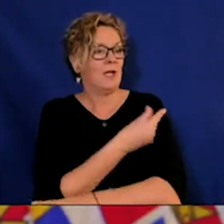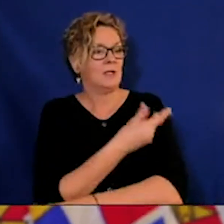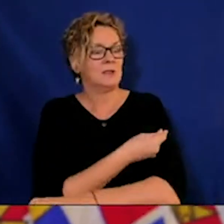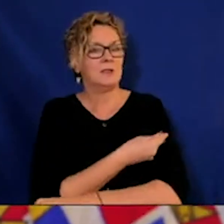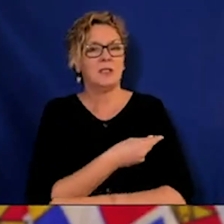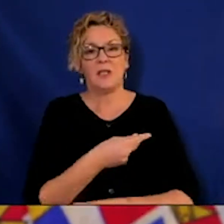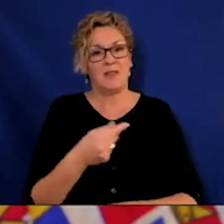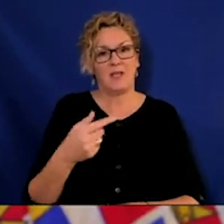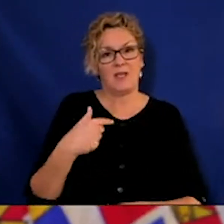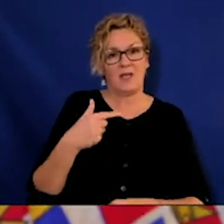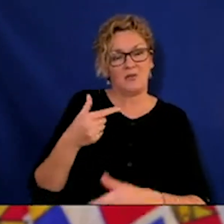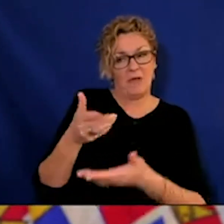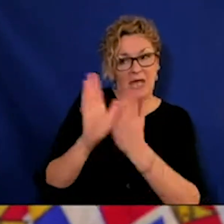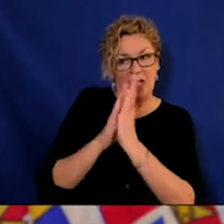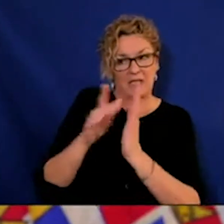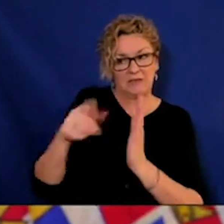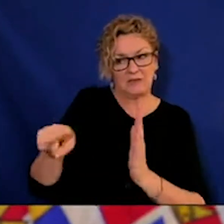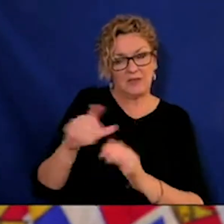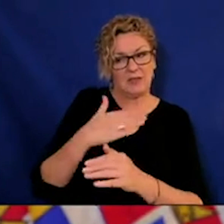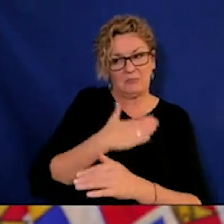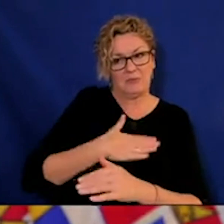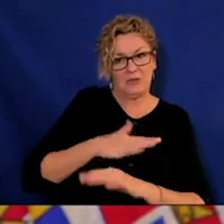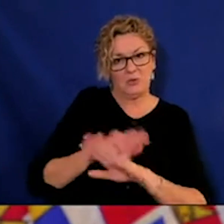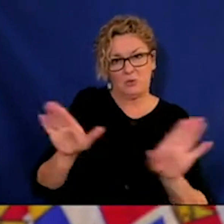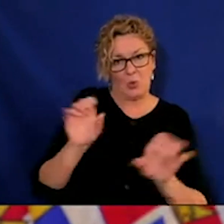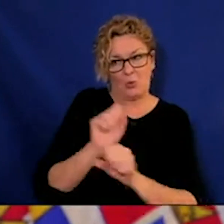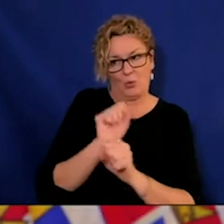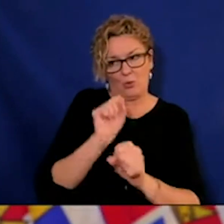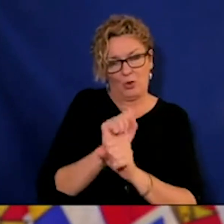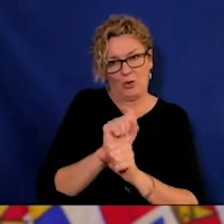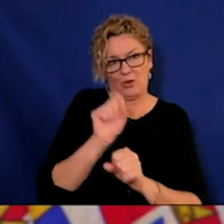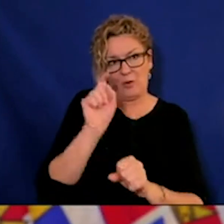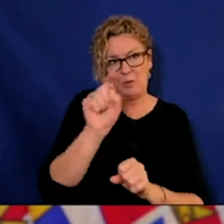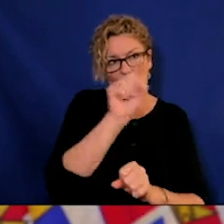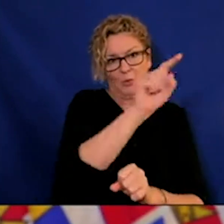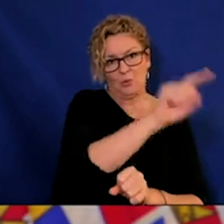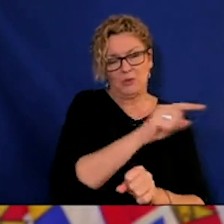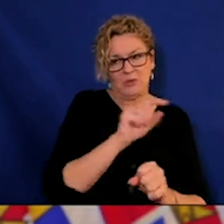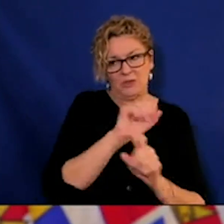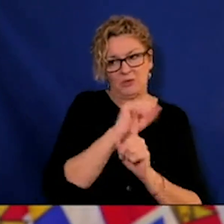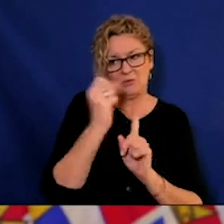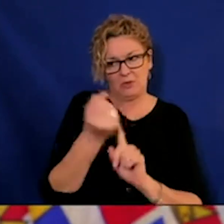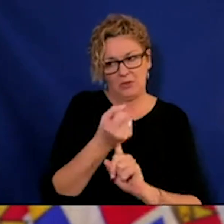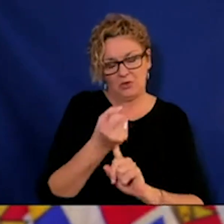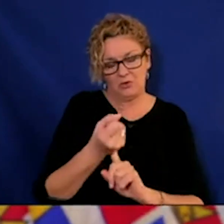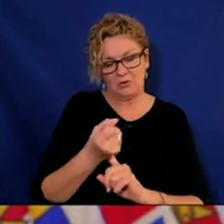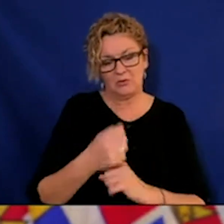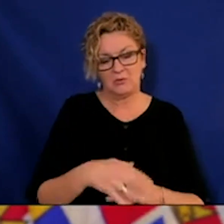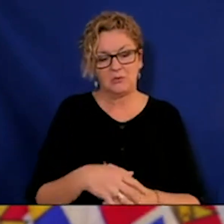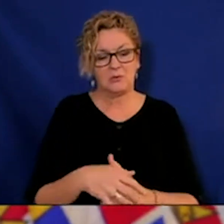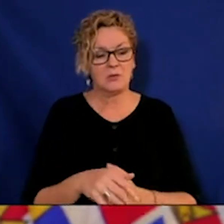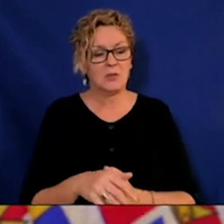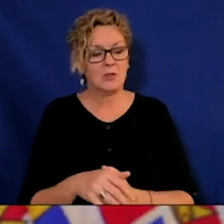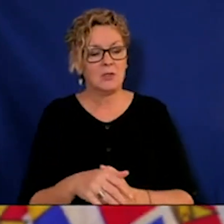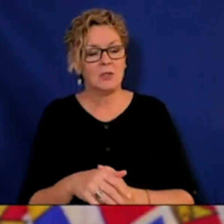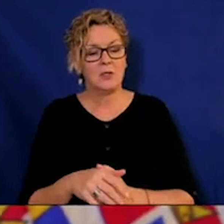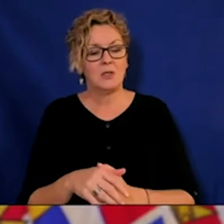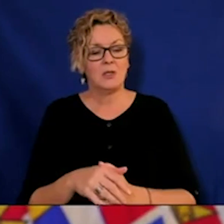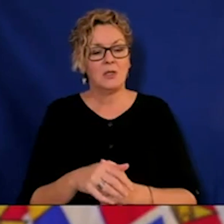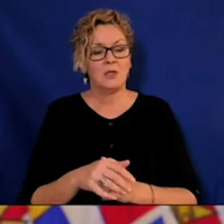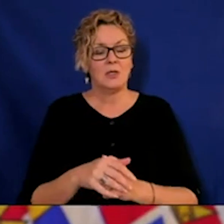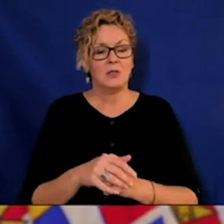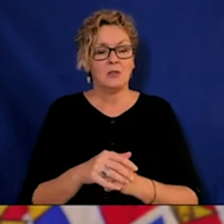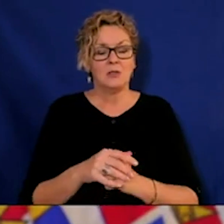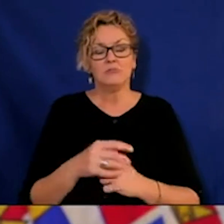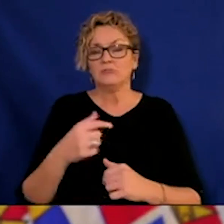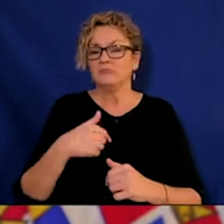be, I have full confidence that these are going to be effective and safe vaccines when they are ready and approved for use here